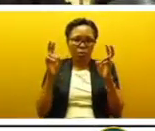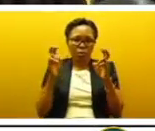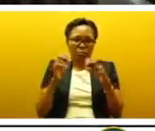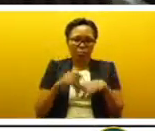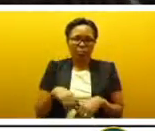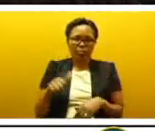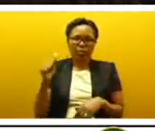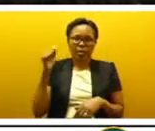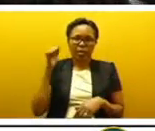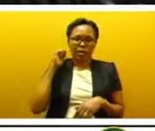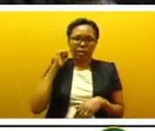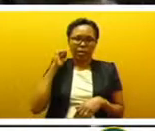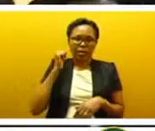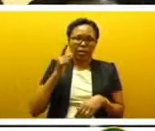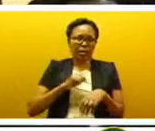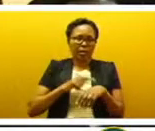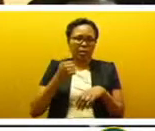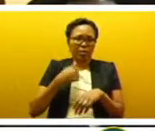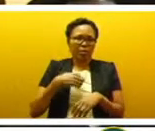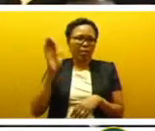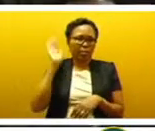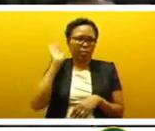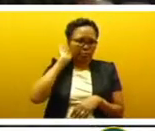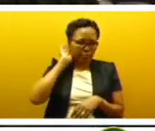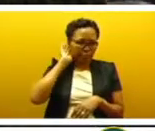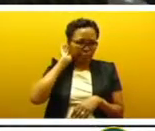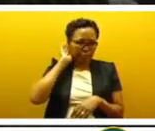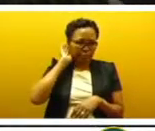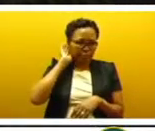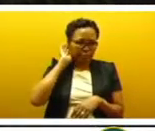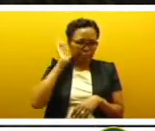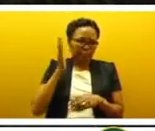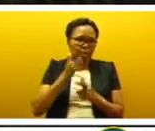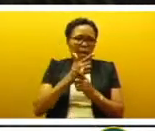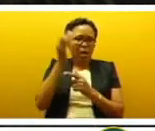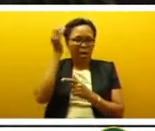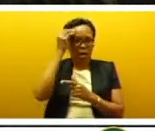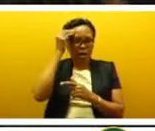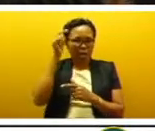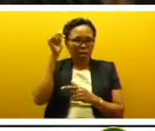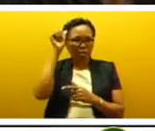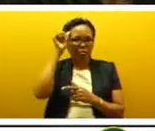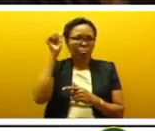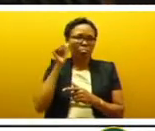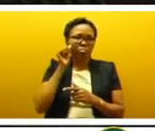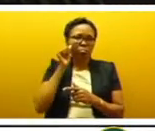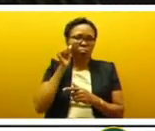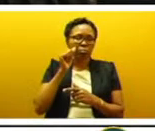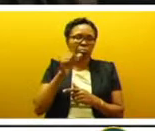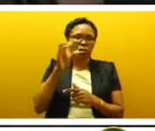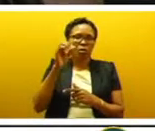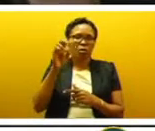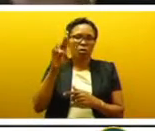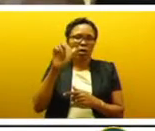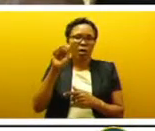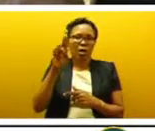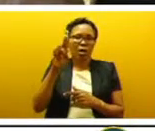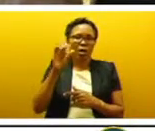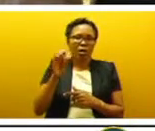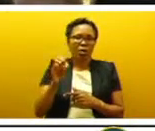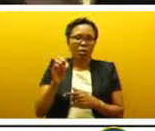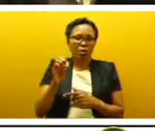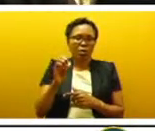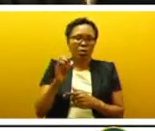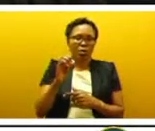Yesterday, Madam CJ, when I was listening to my learned colleague, Mr. George Oraro, Senior Counsel, I could